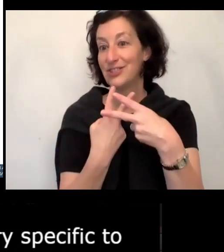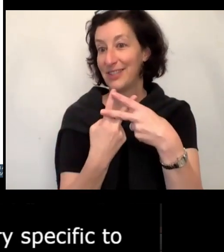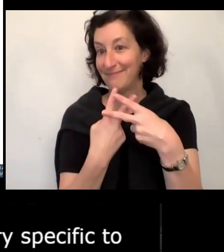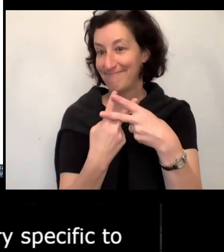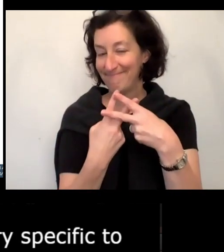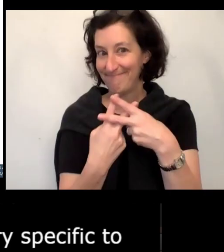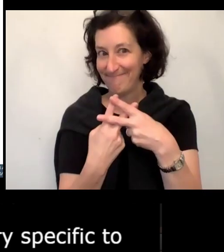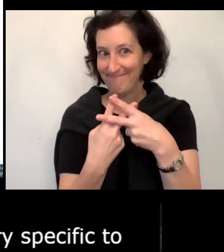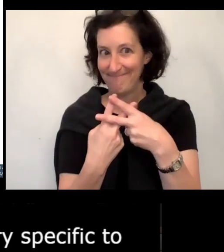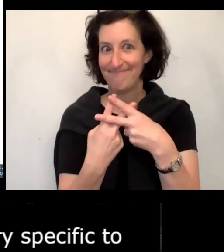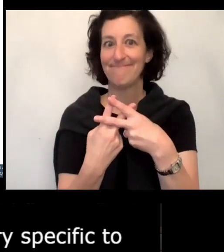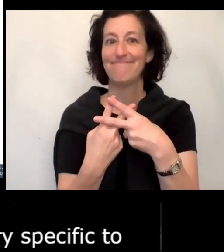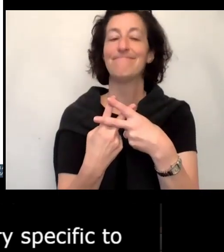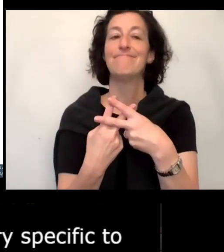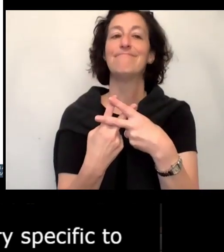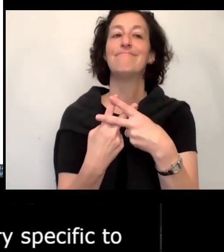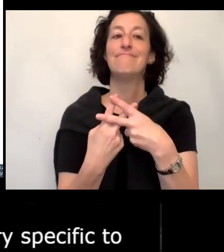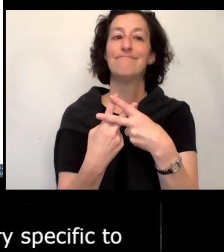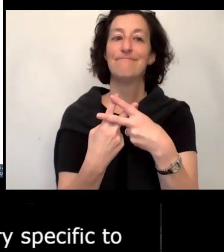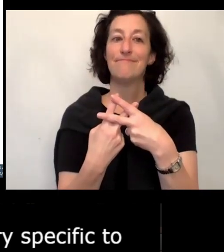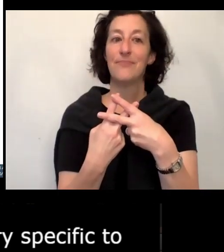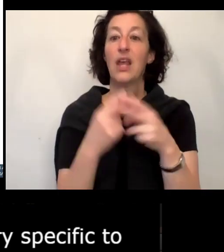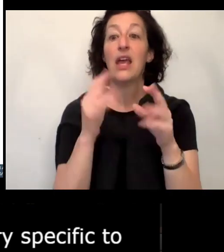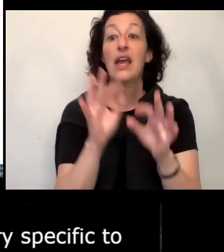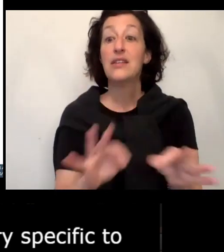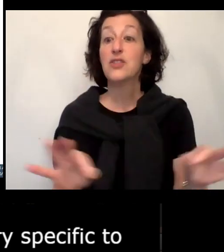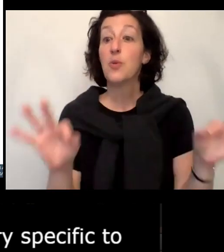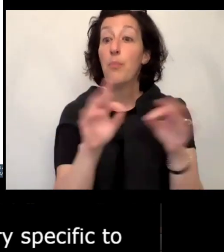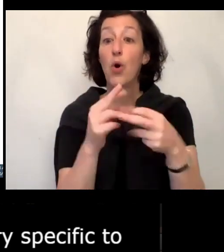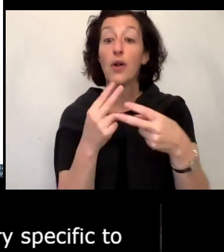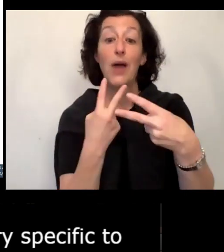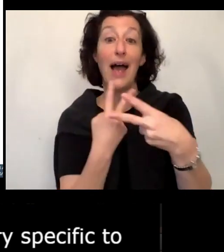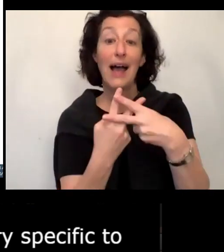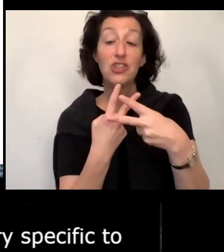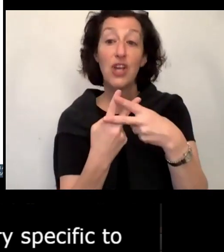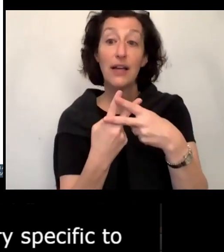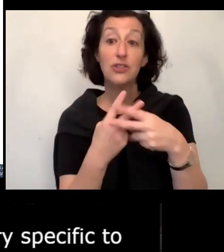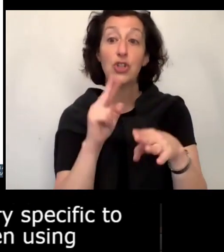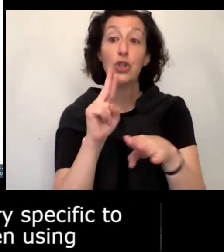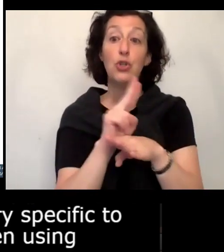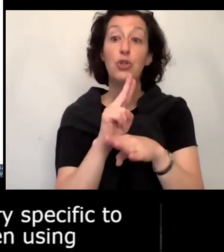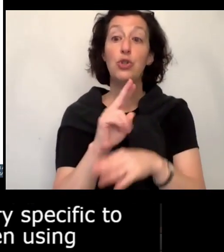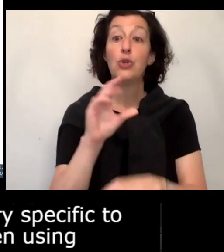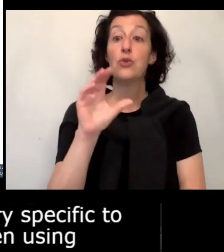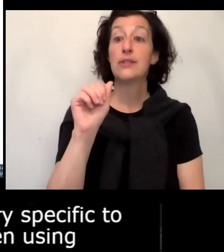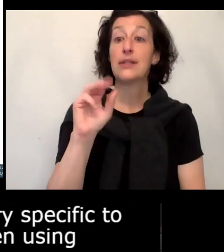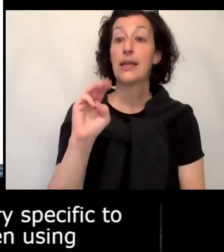It's important when using hashtags to use camel case,